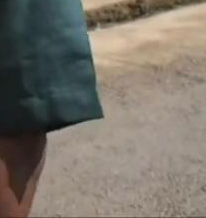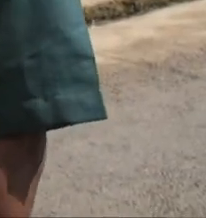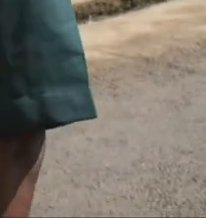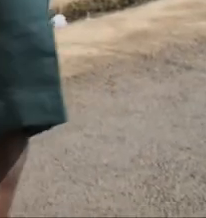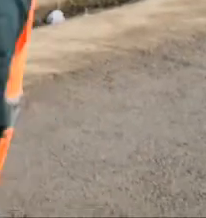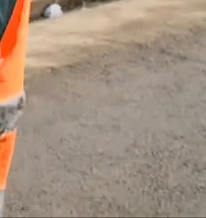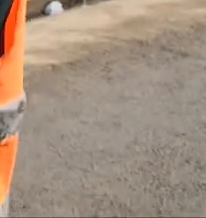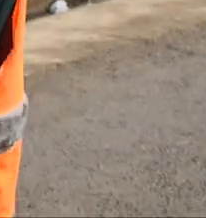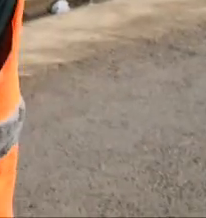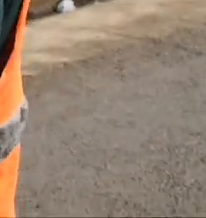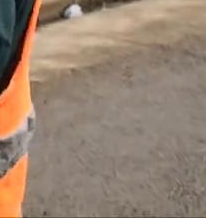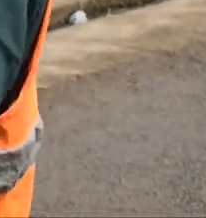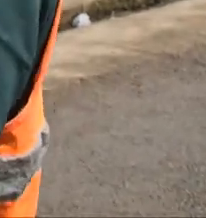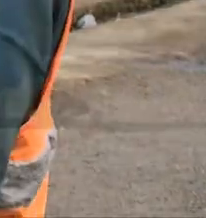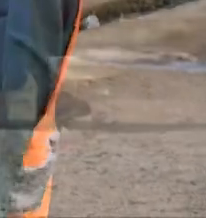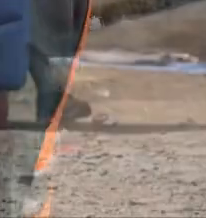7, standing by.